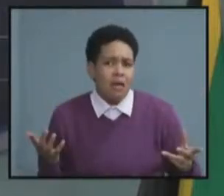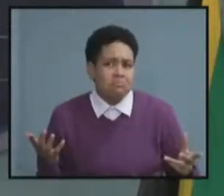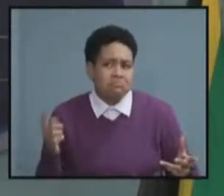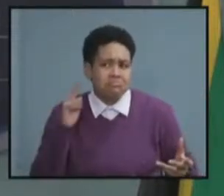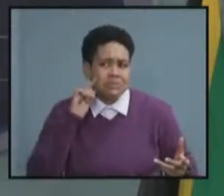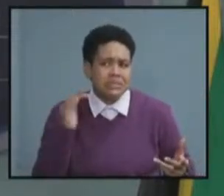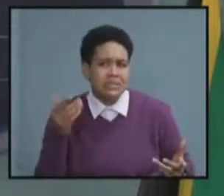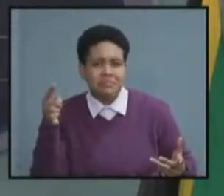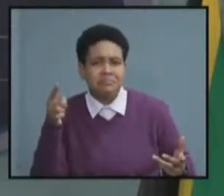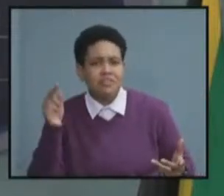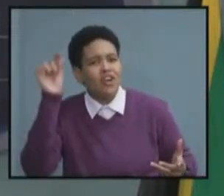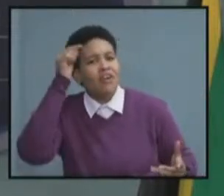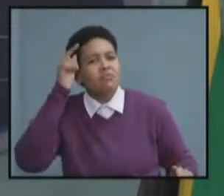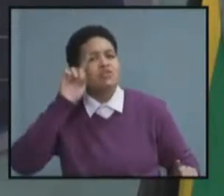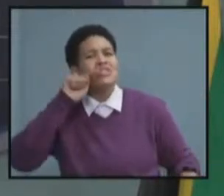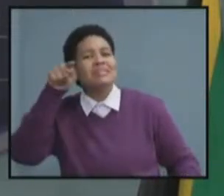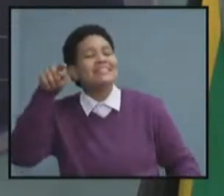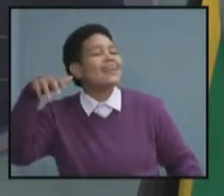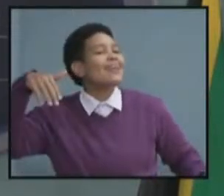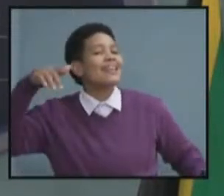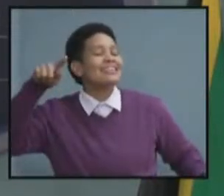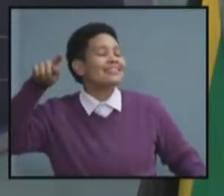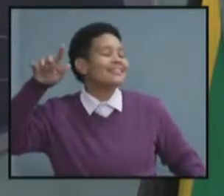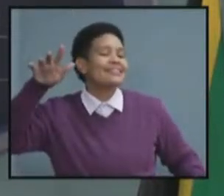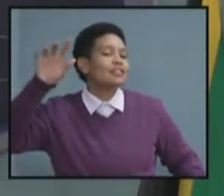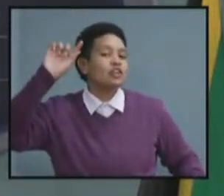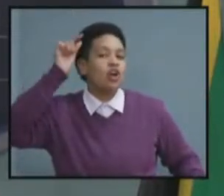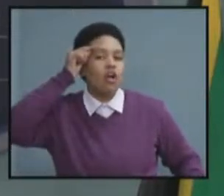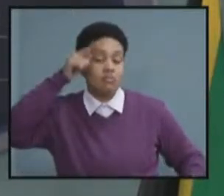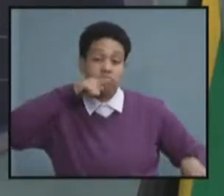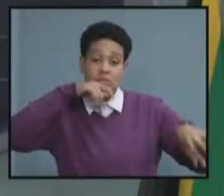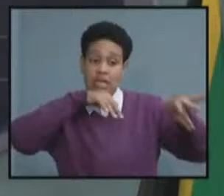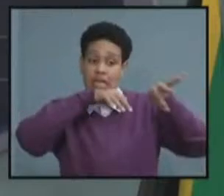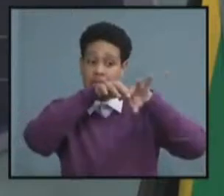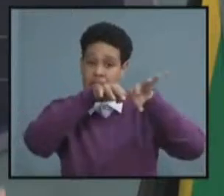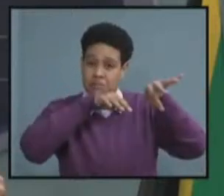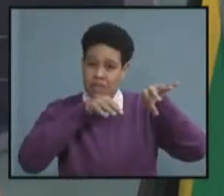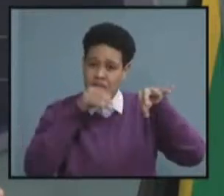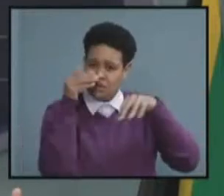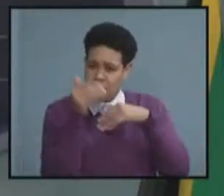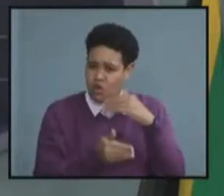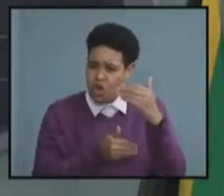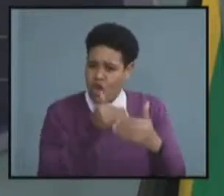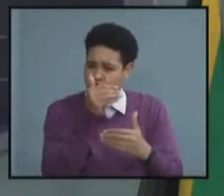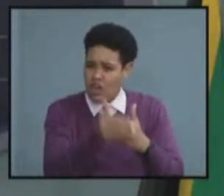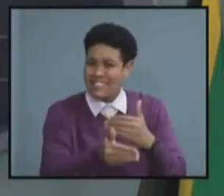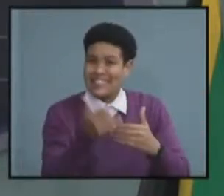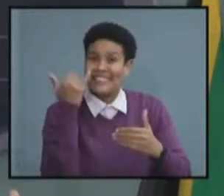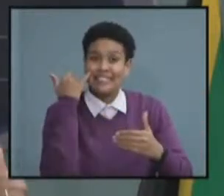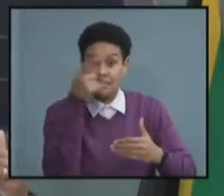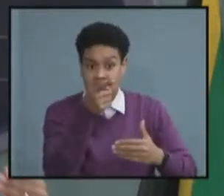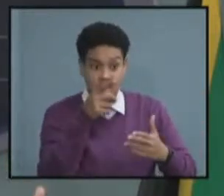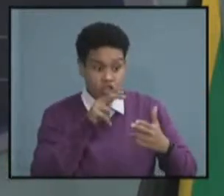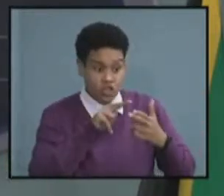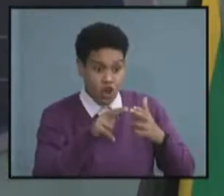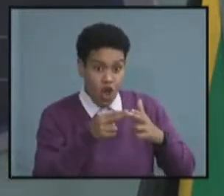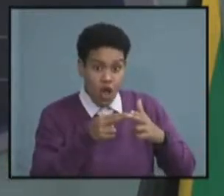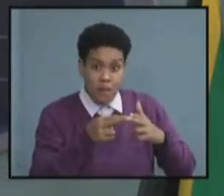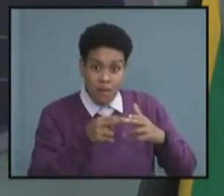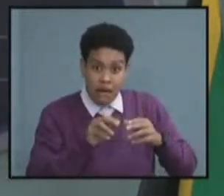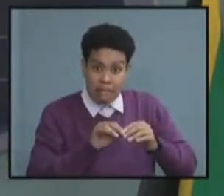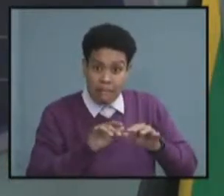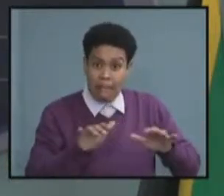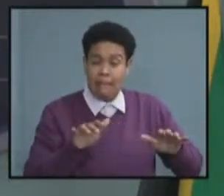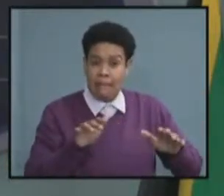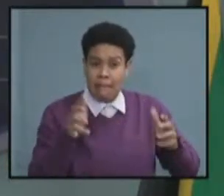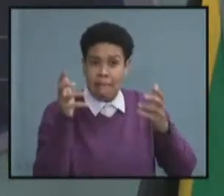government did not respond to that. The government outlined a process that if cases reached a certain